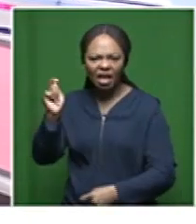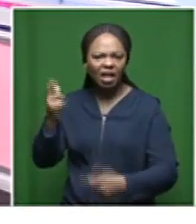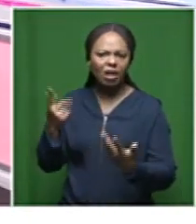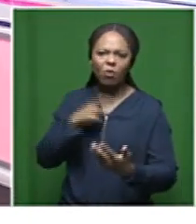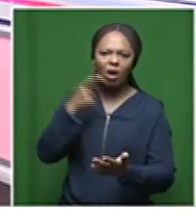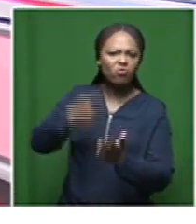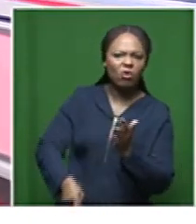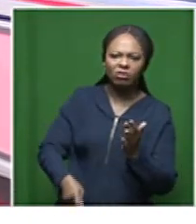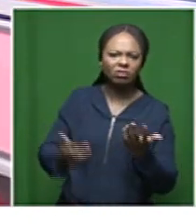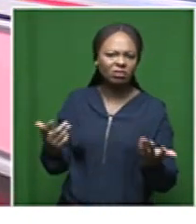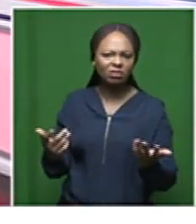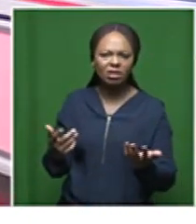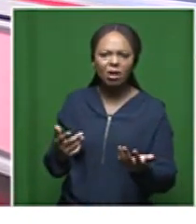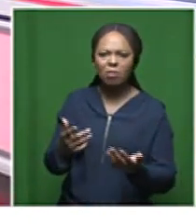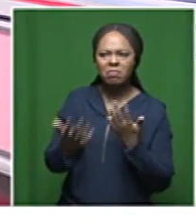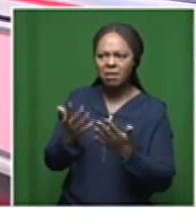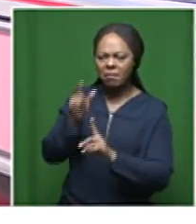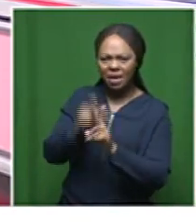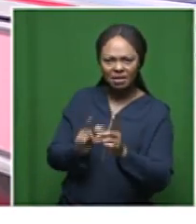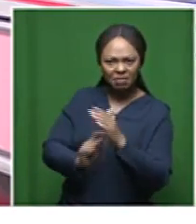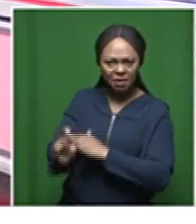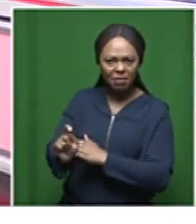getting paid, or should people be getting paid?